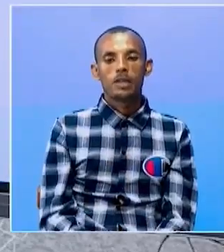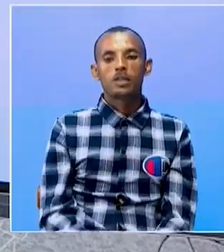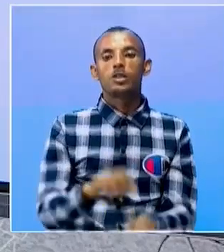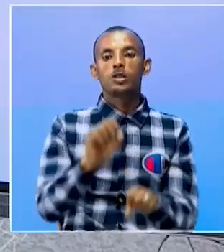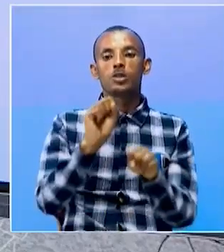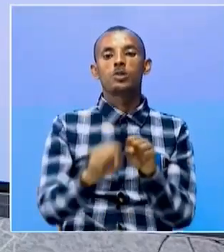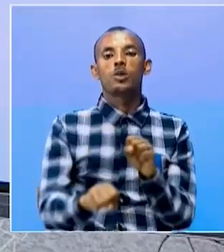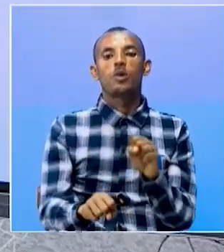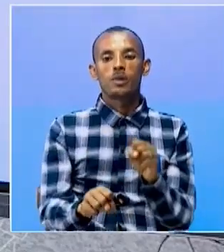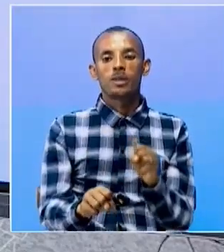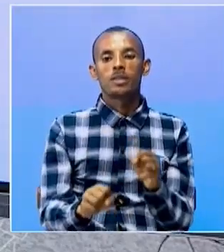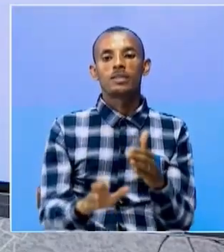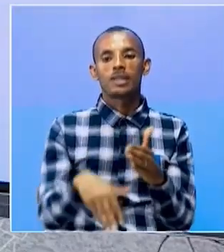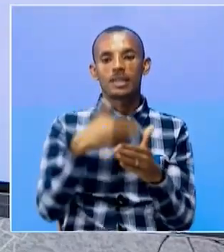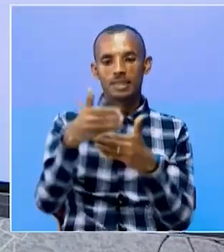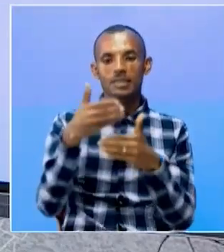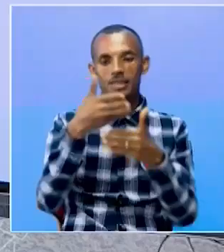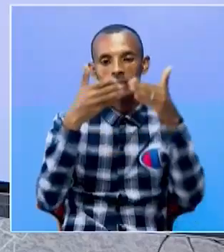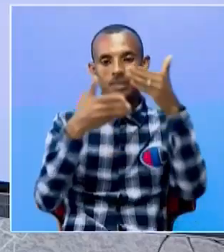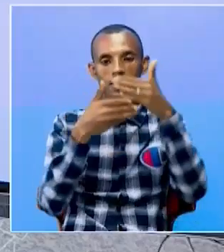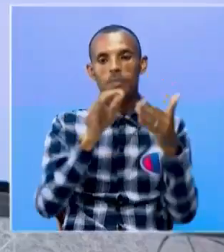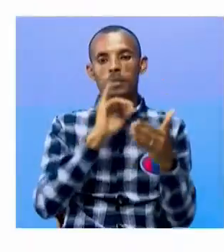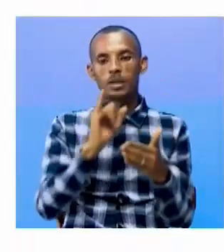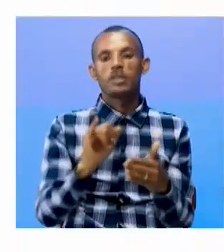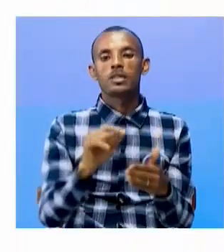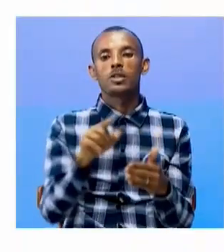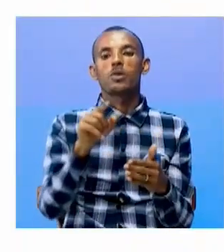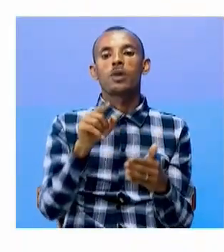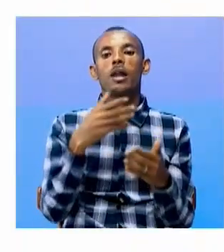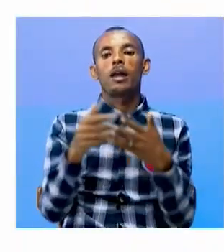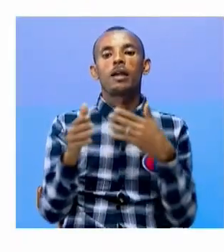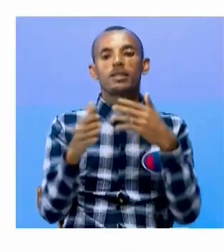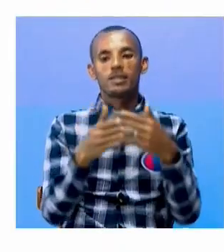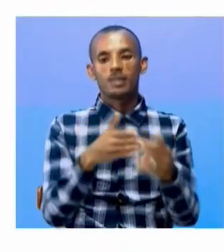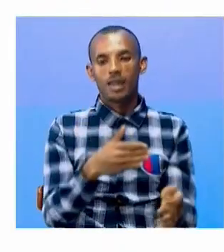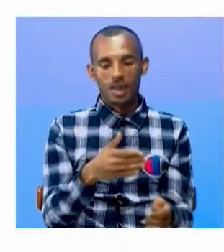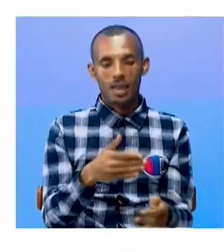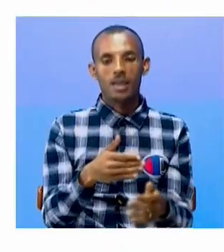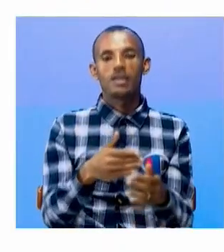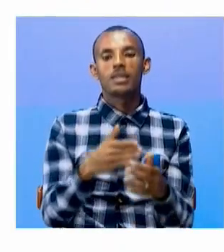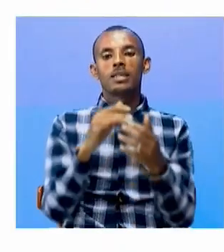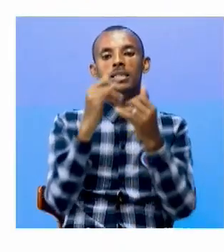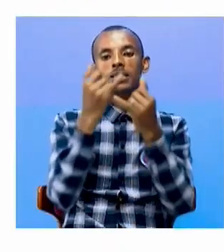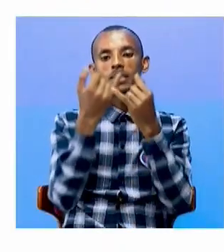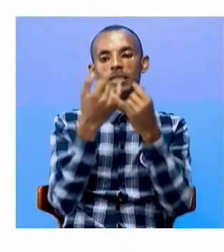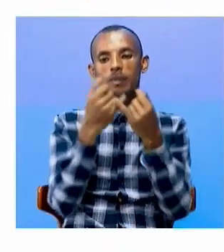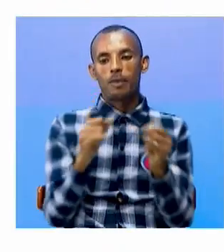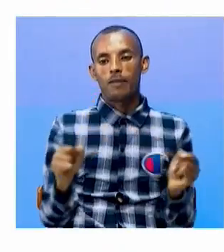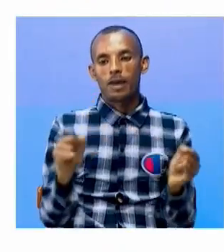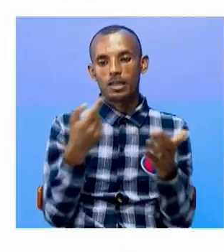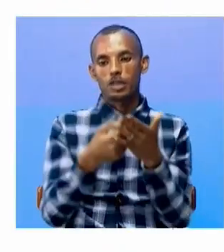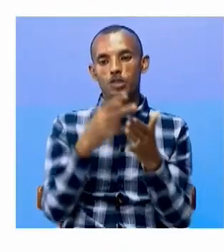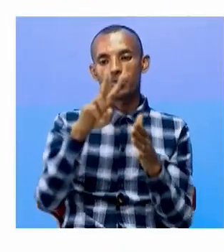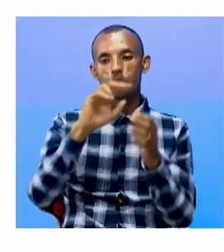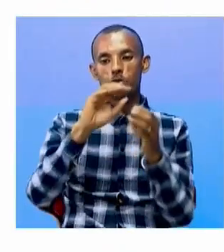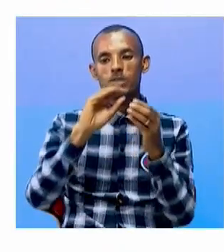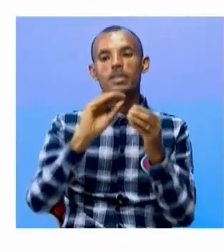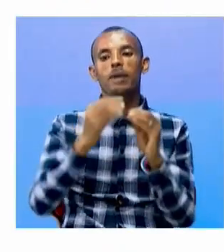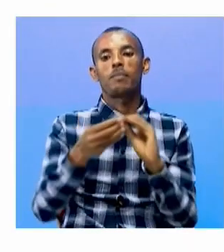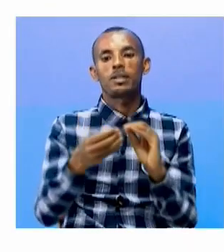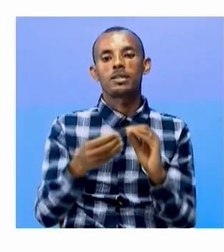So the next step, you can easily simplify these two numbers, 6 over